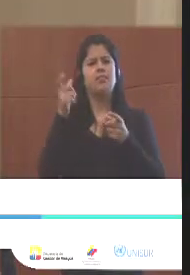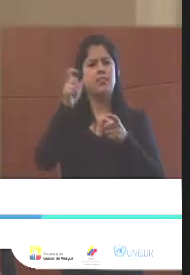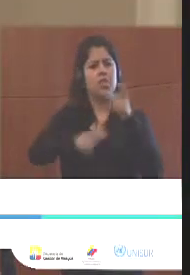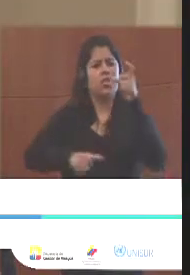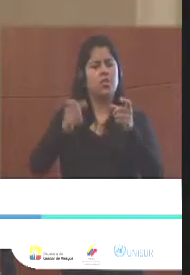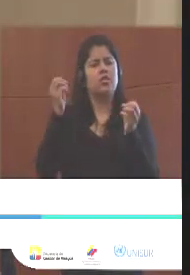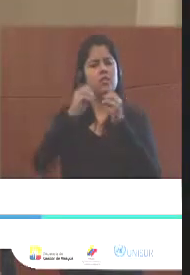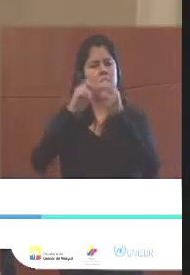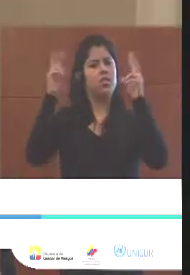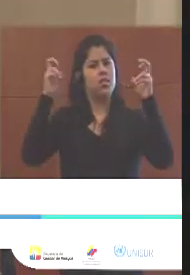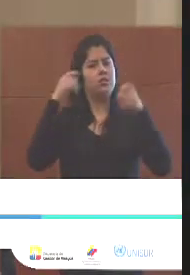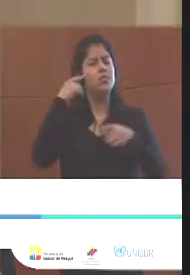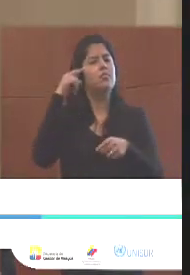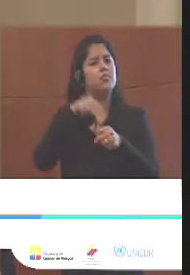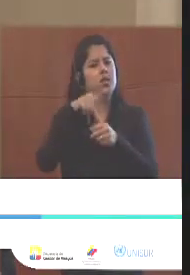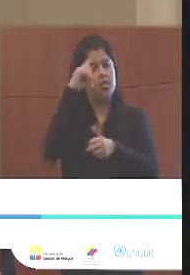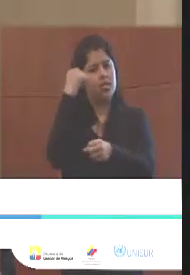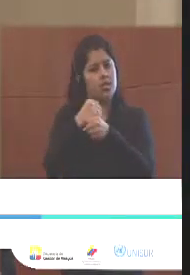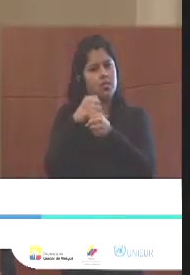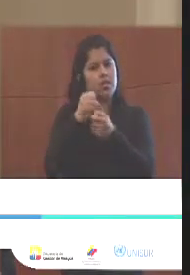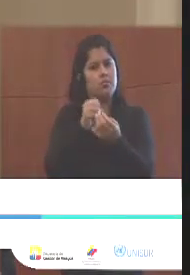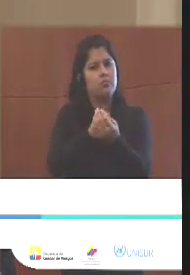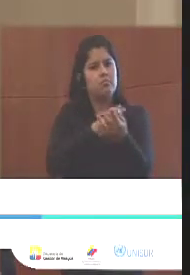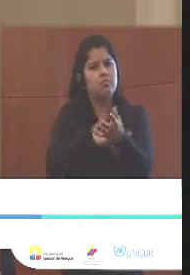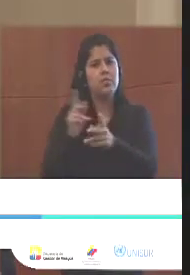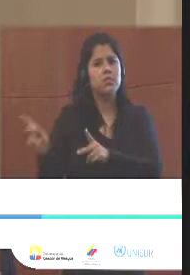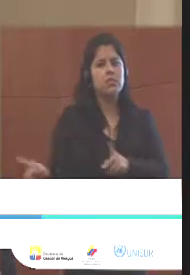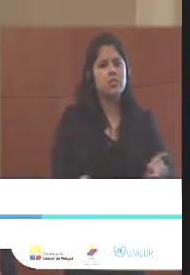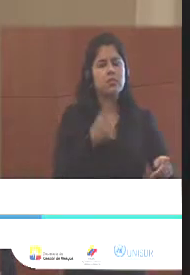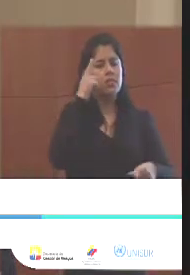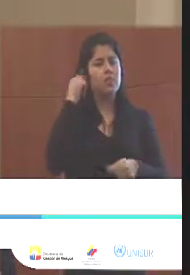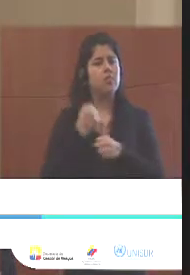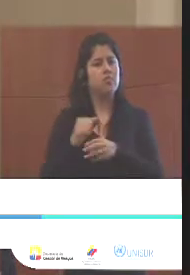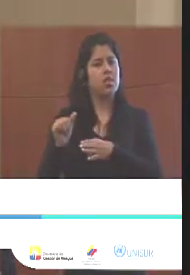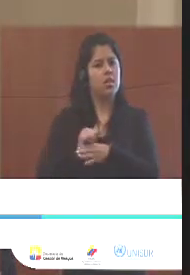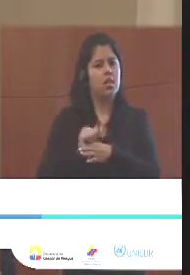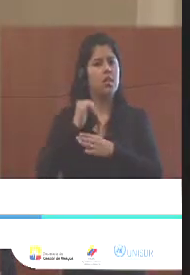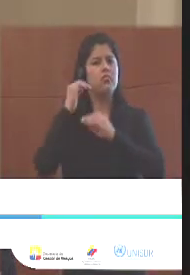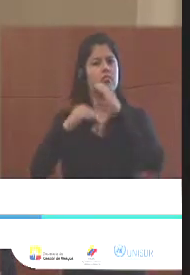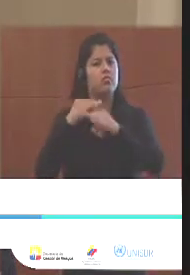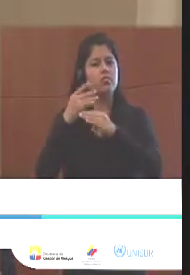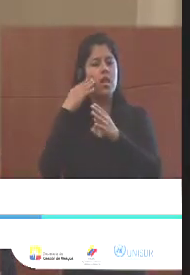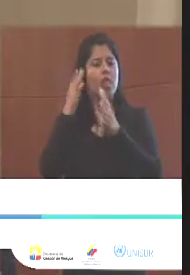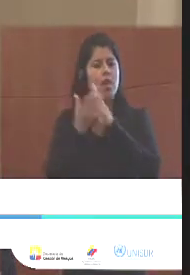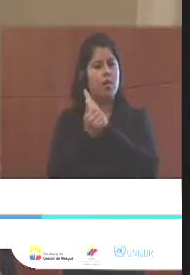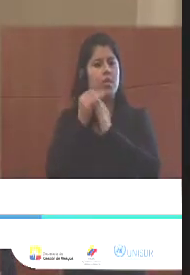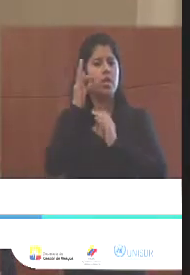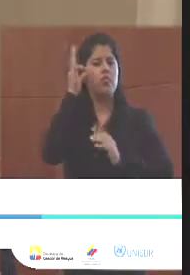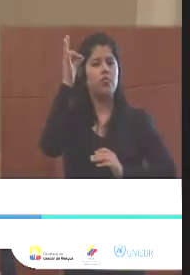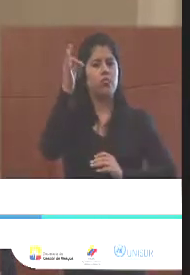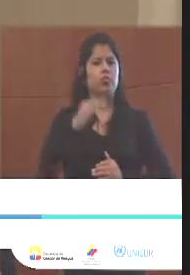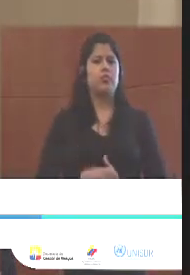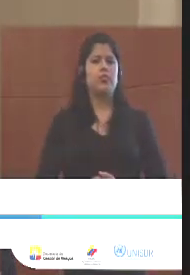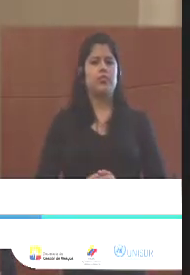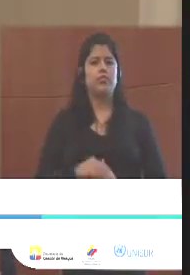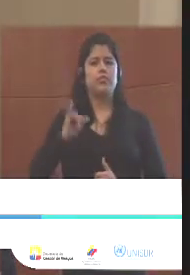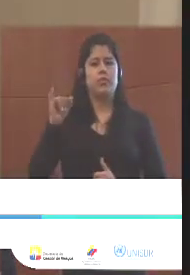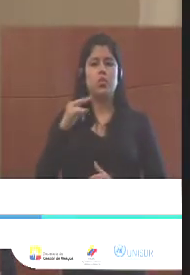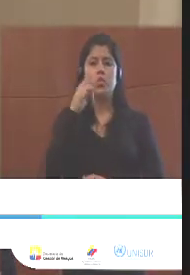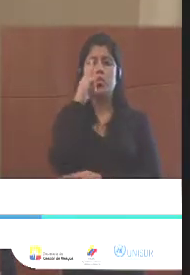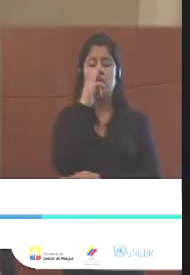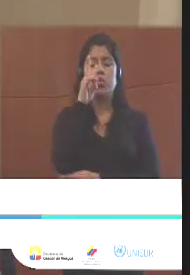and also start talking about planning on and capacity in the future. In July